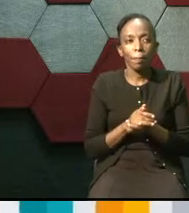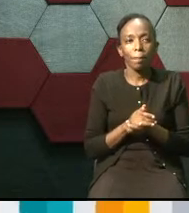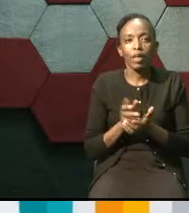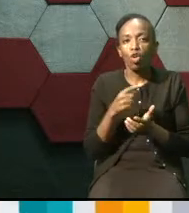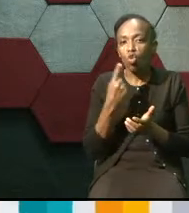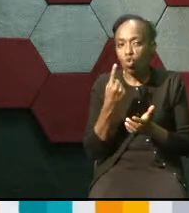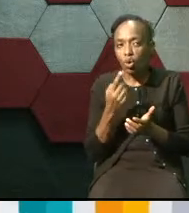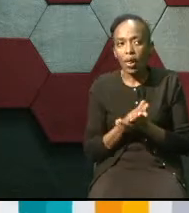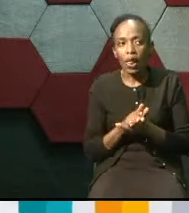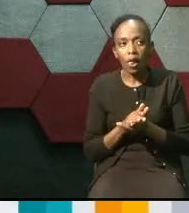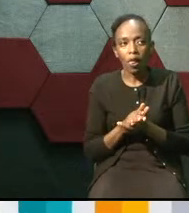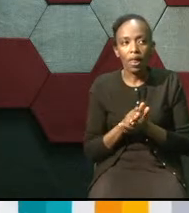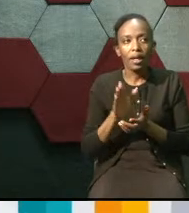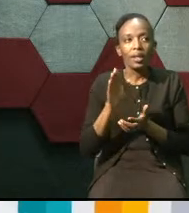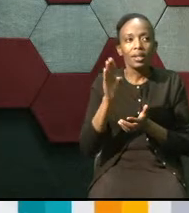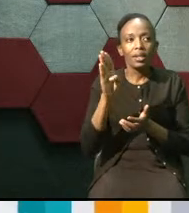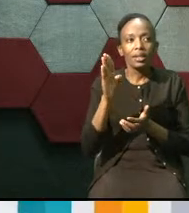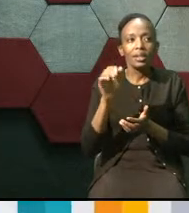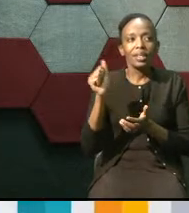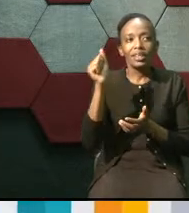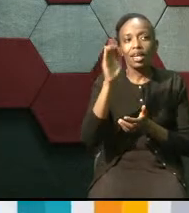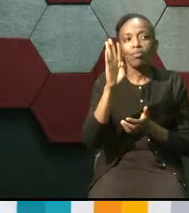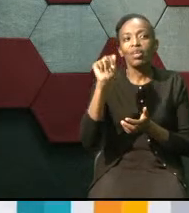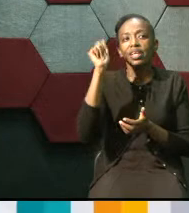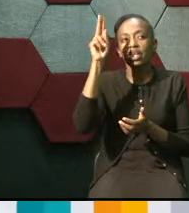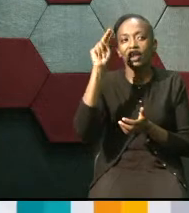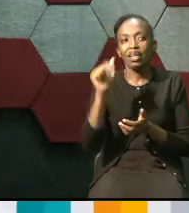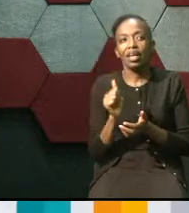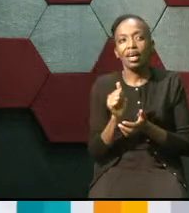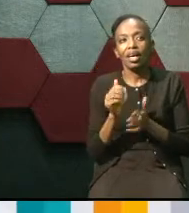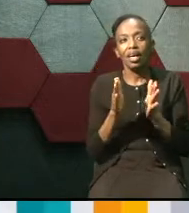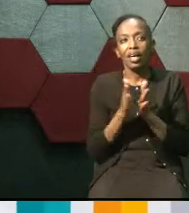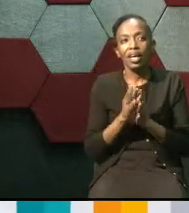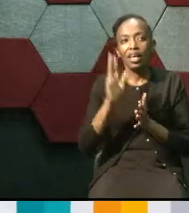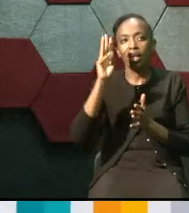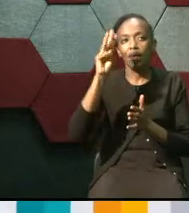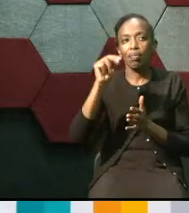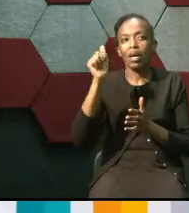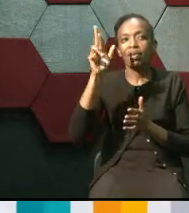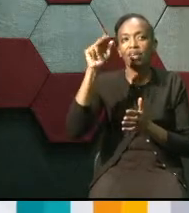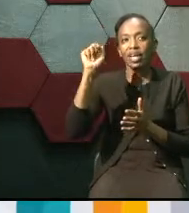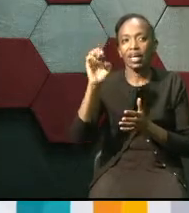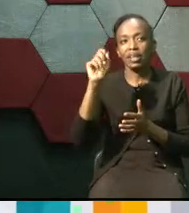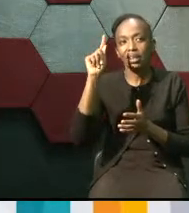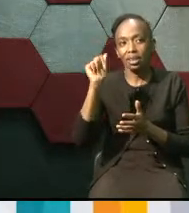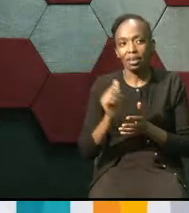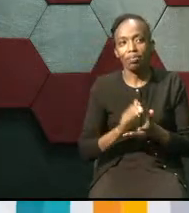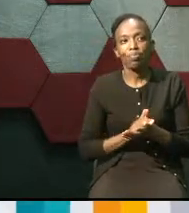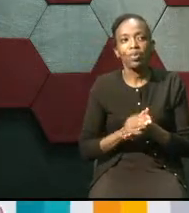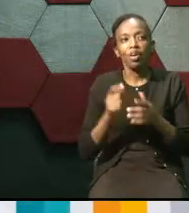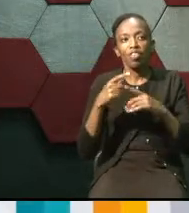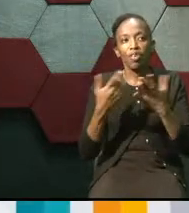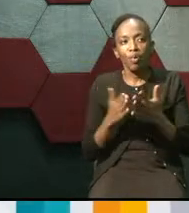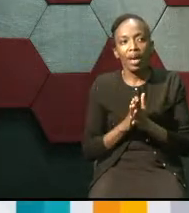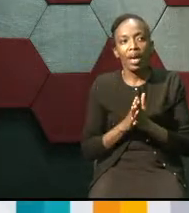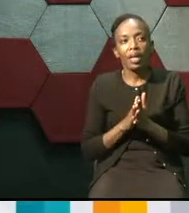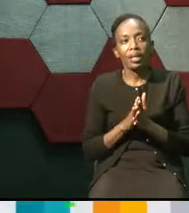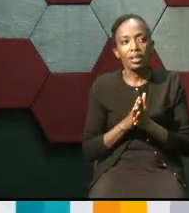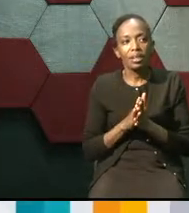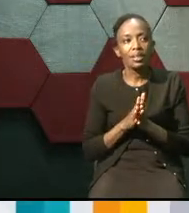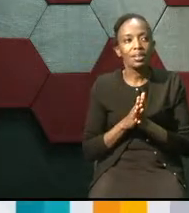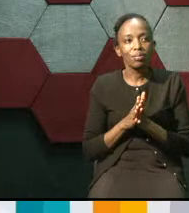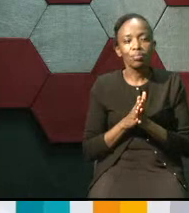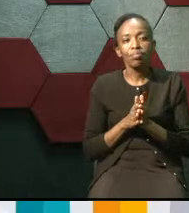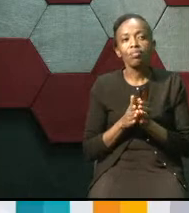are Sabrina Chepkemoi and Marietta Halima from St. Thomas